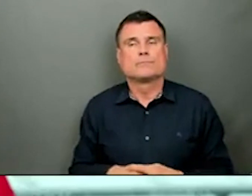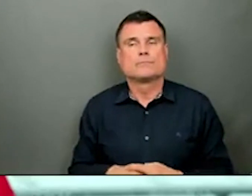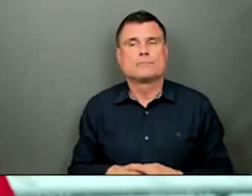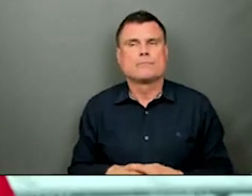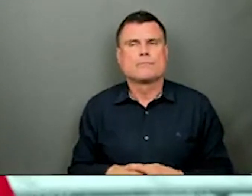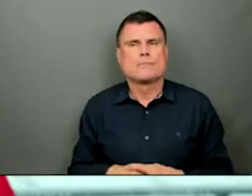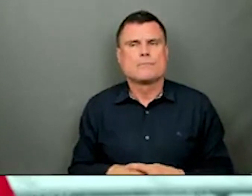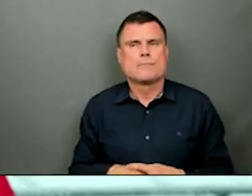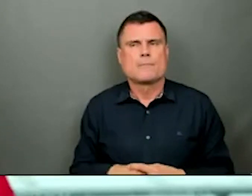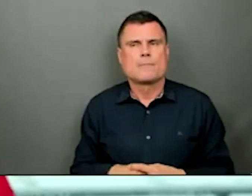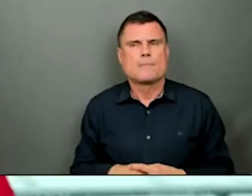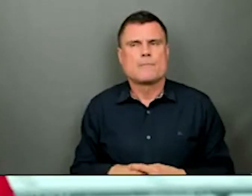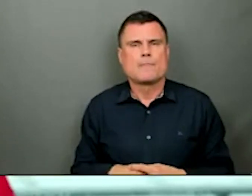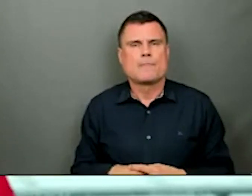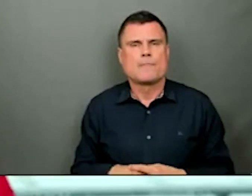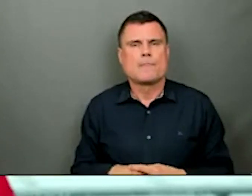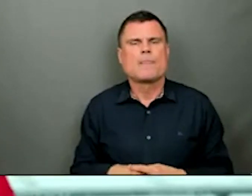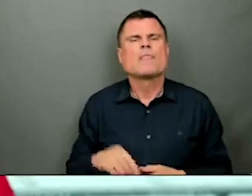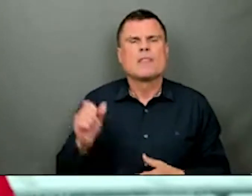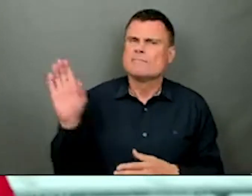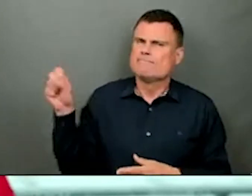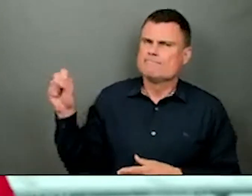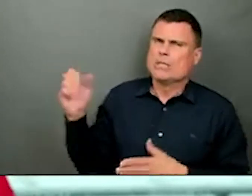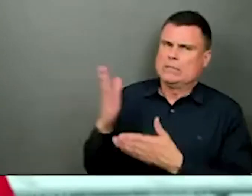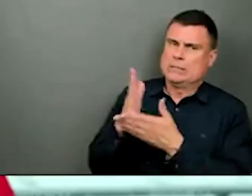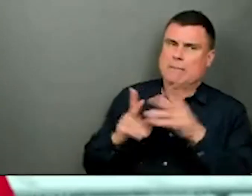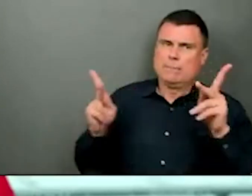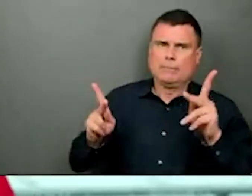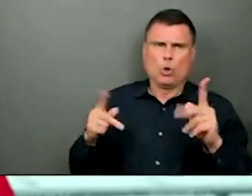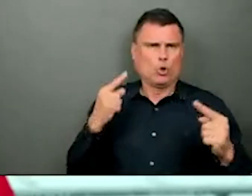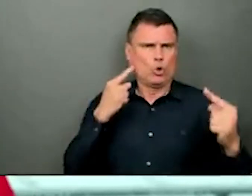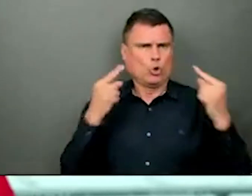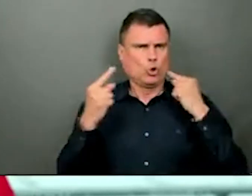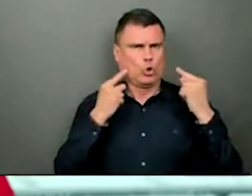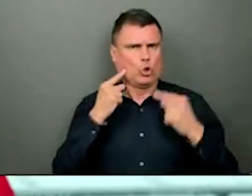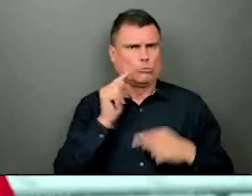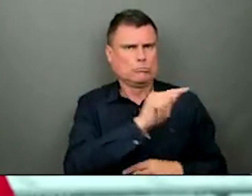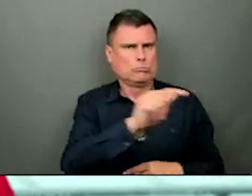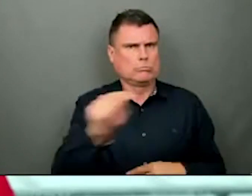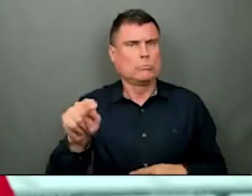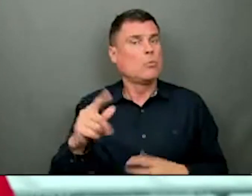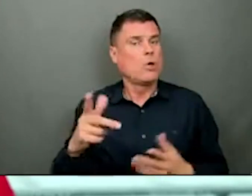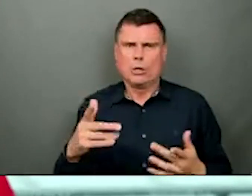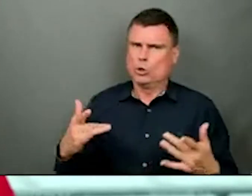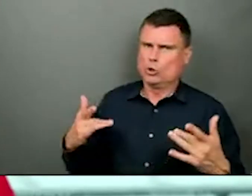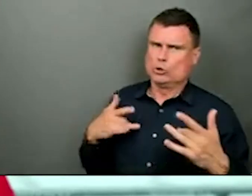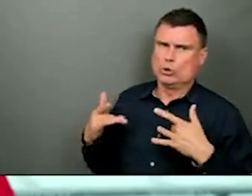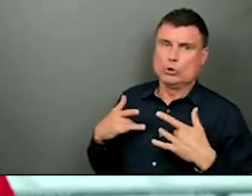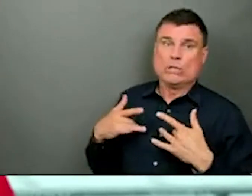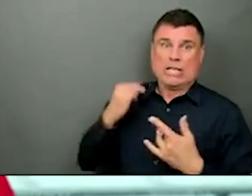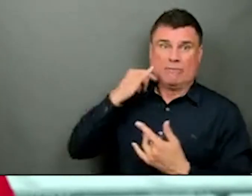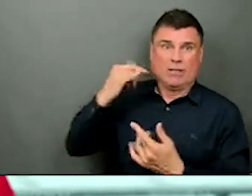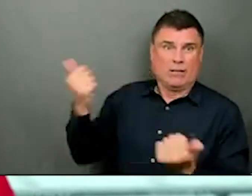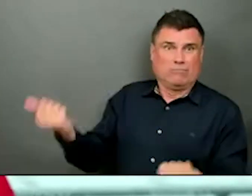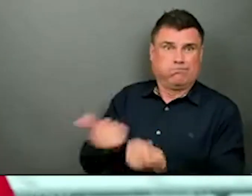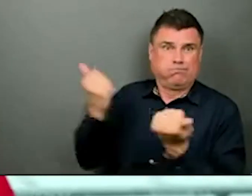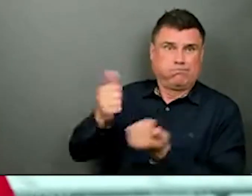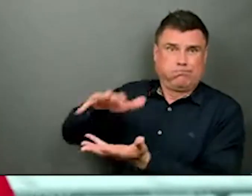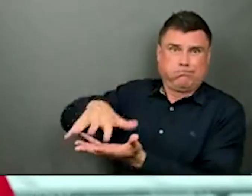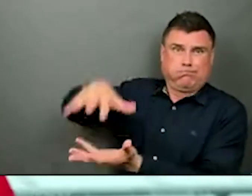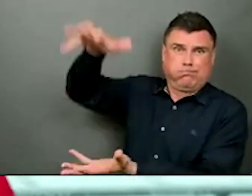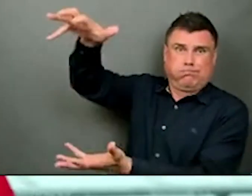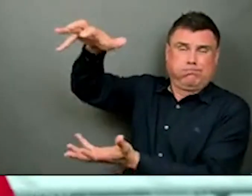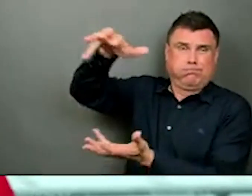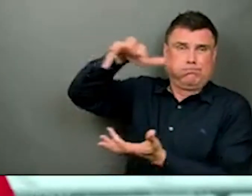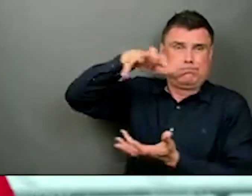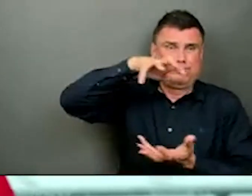month. Minister Dix, you said we need that to be significantly higher in regards to the 2.1 million already registered. What if